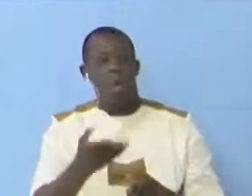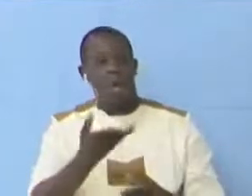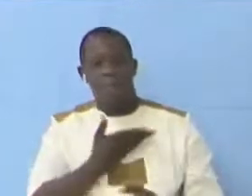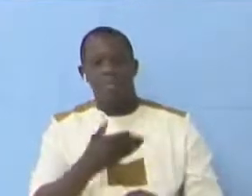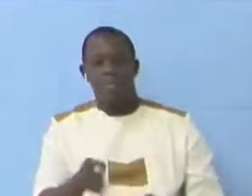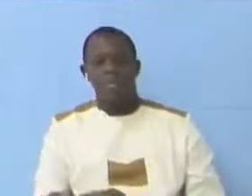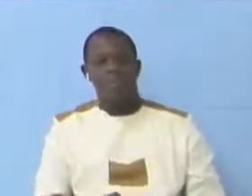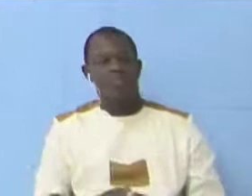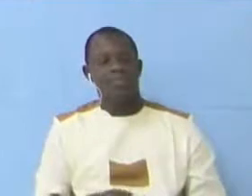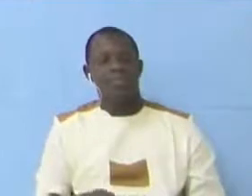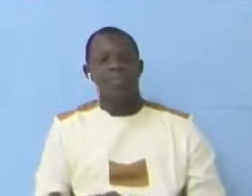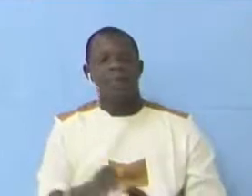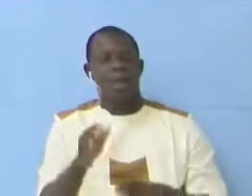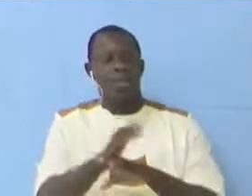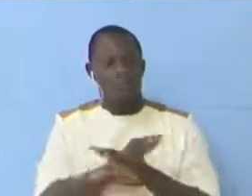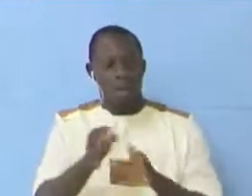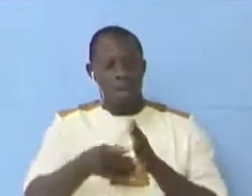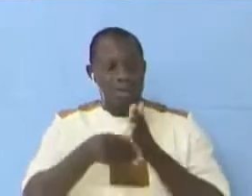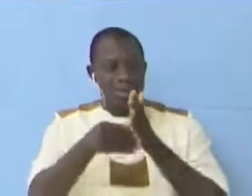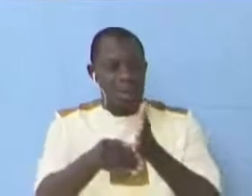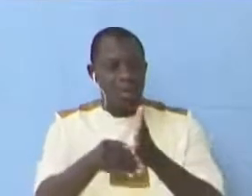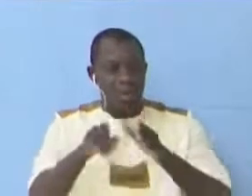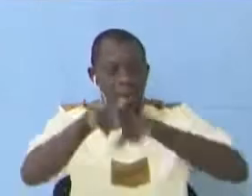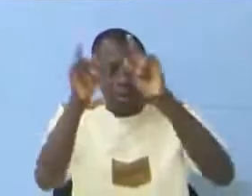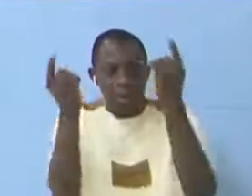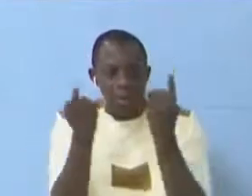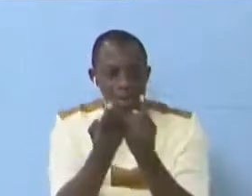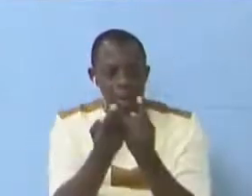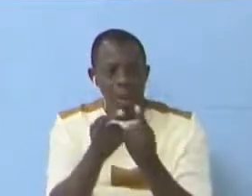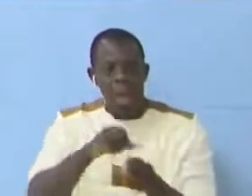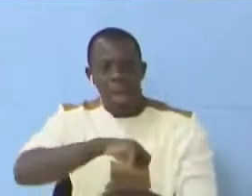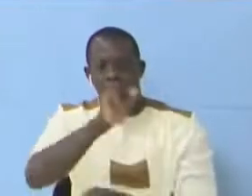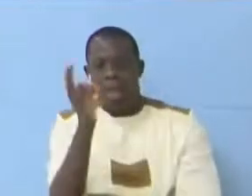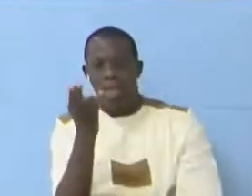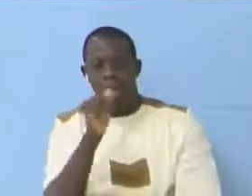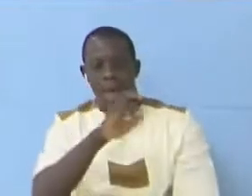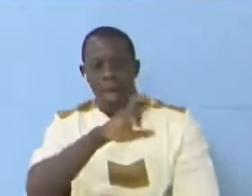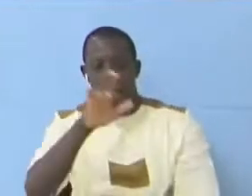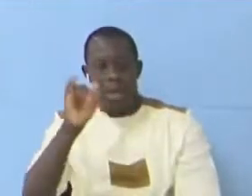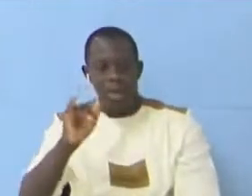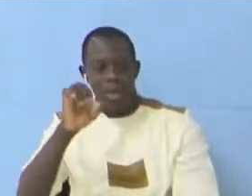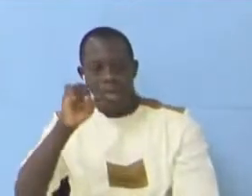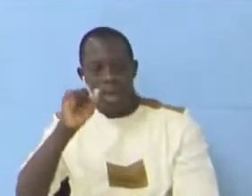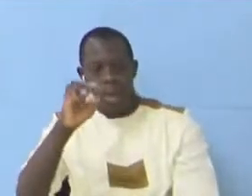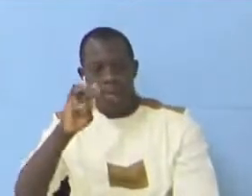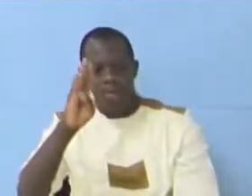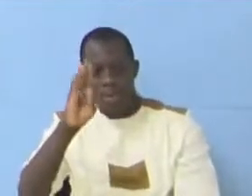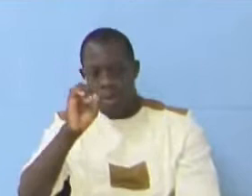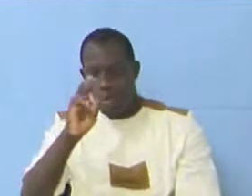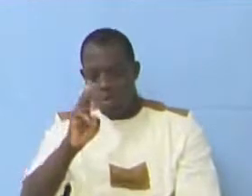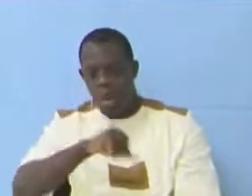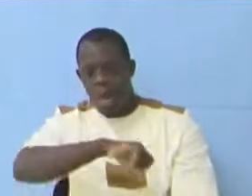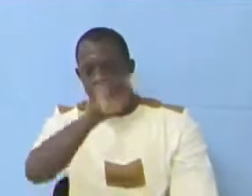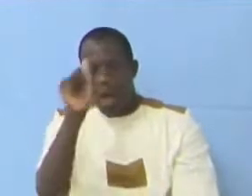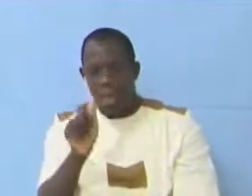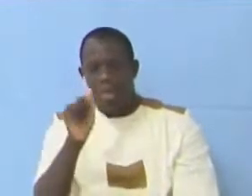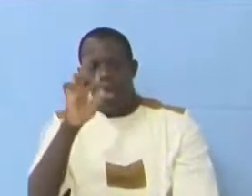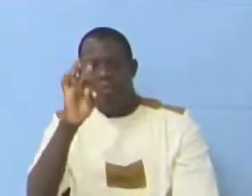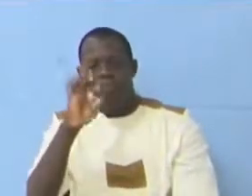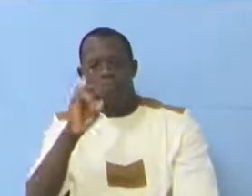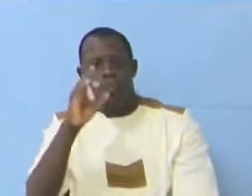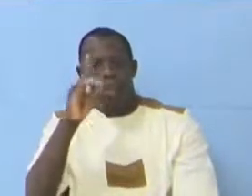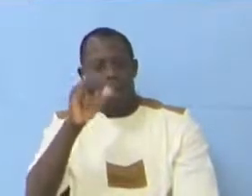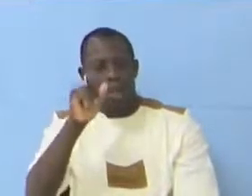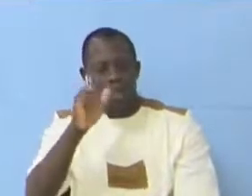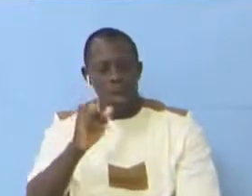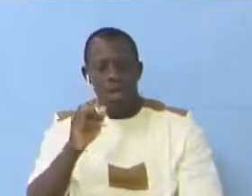between the DG Harry Sambu and Fodebari. werante moo nekkoon diggante Director General bi ak di Harry Sambu ak Fodebari.